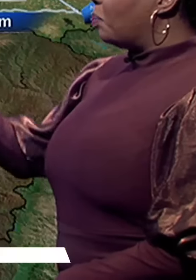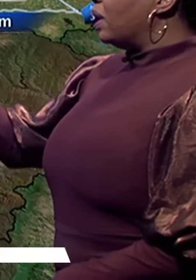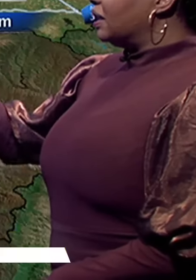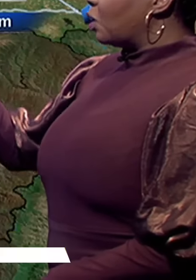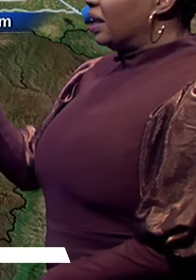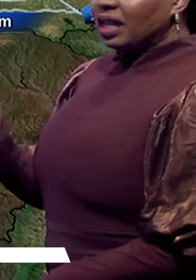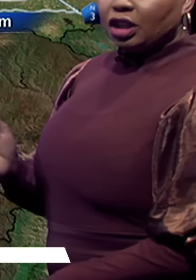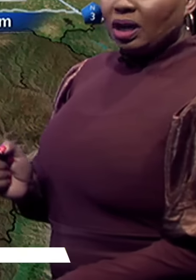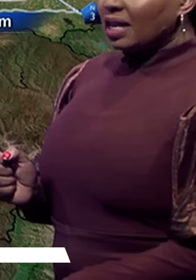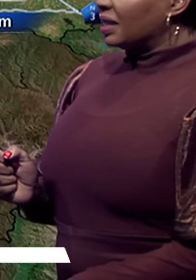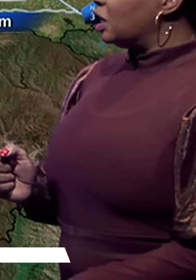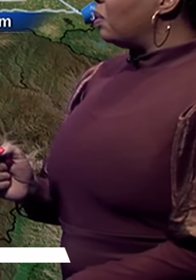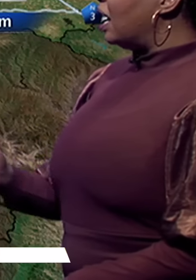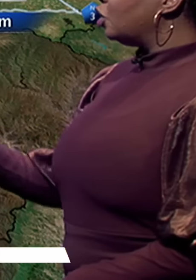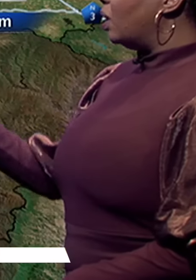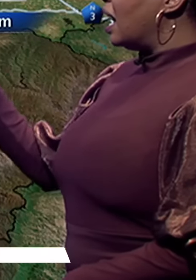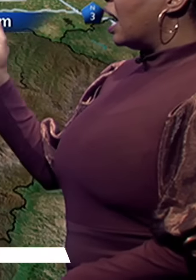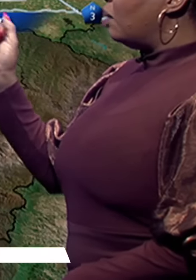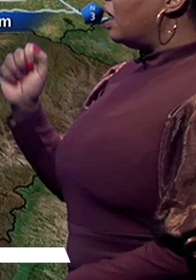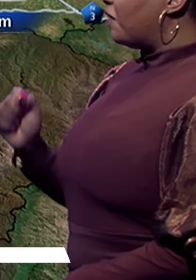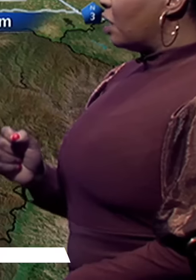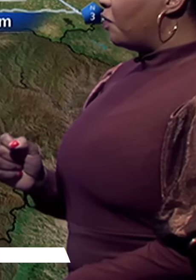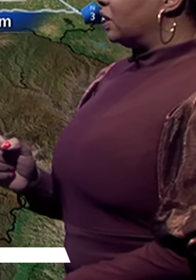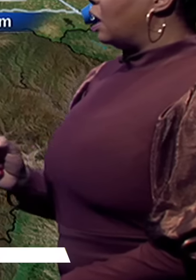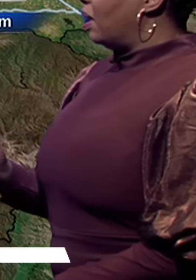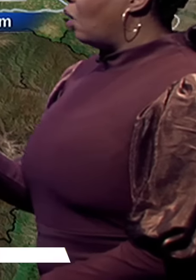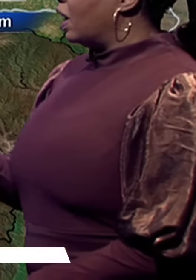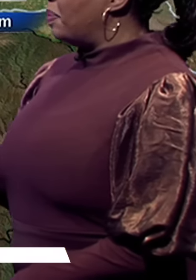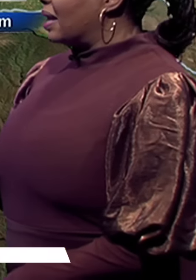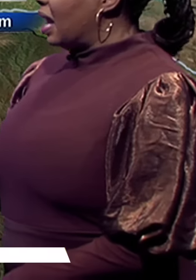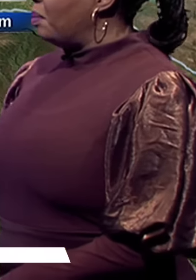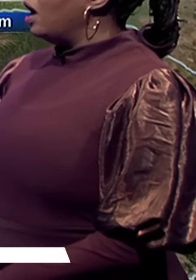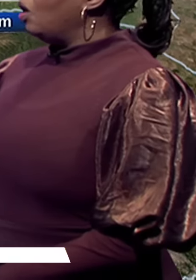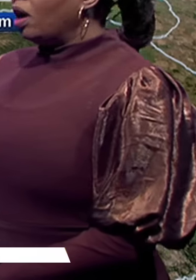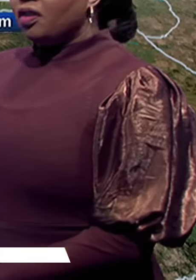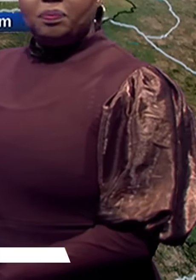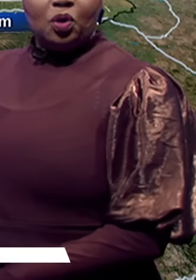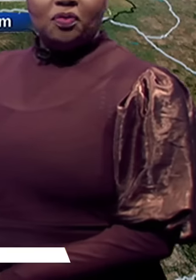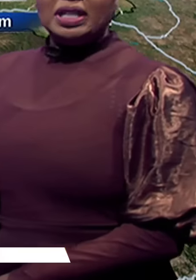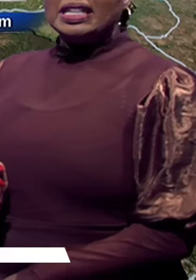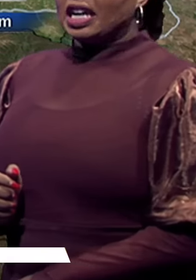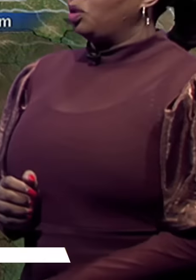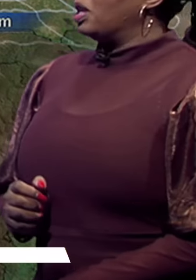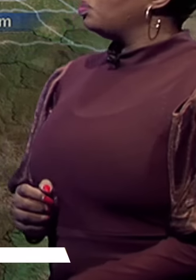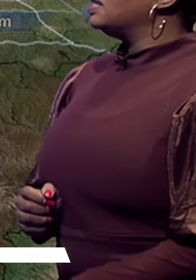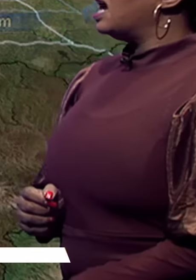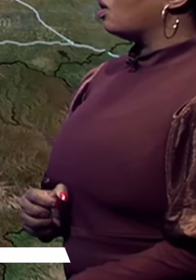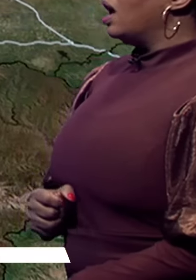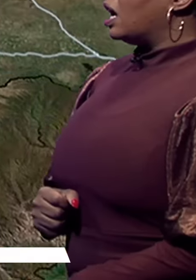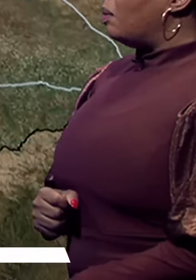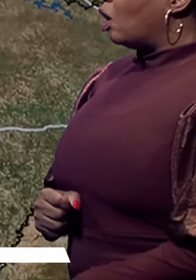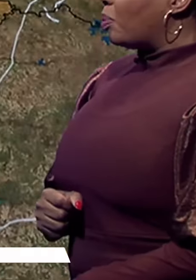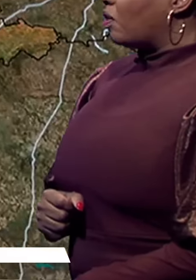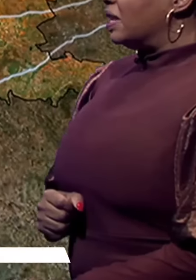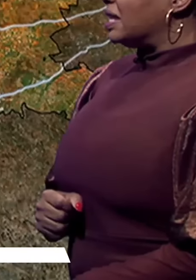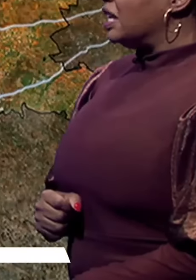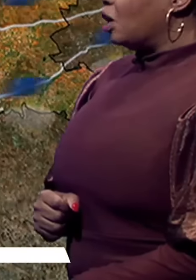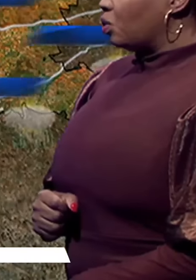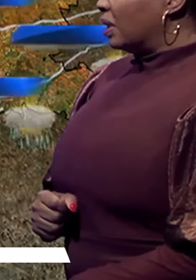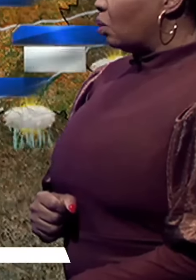le gona pula tše re boletšeng ka tsona re sa itemogela tsona re lebelela Frankfurt re lebelela gona Bethlehem le gona Bloemfontein ka tše 30 re lebelela